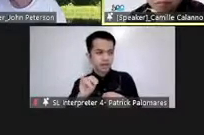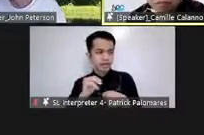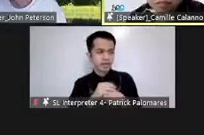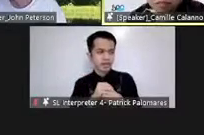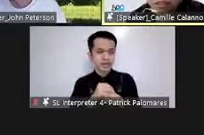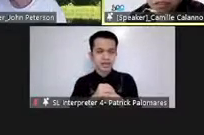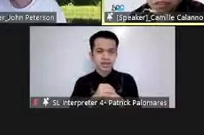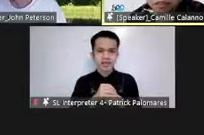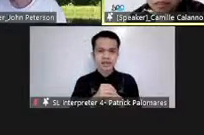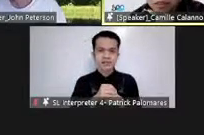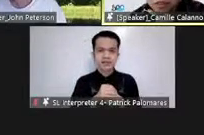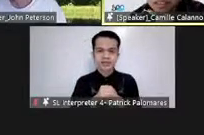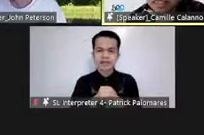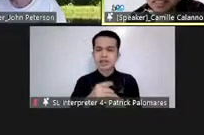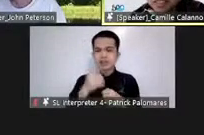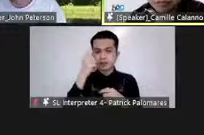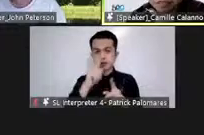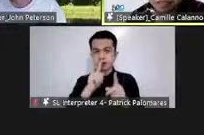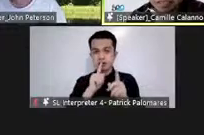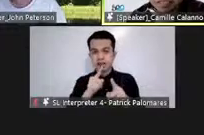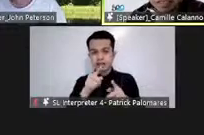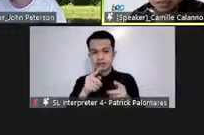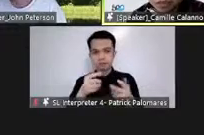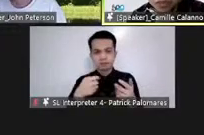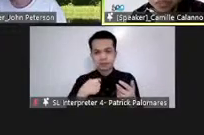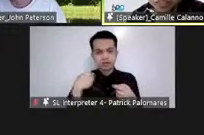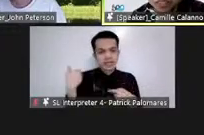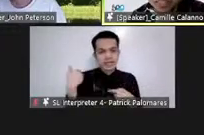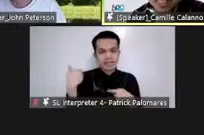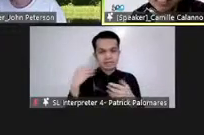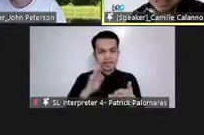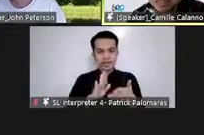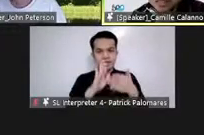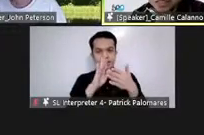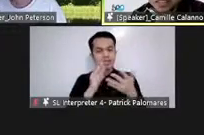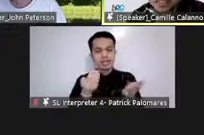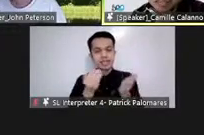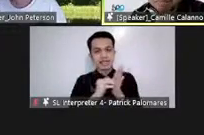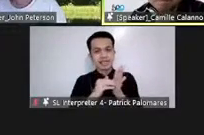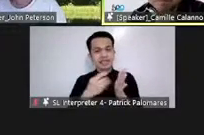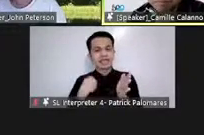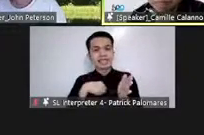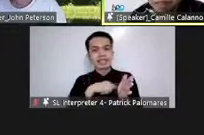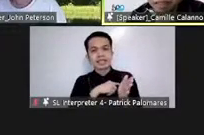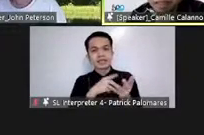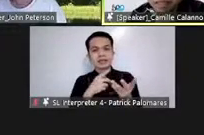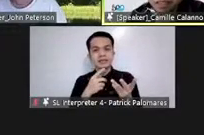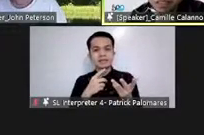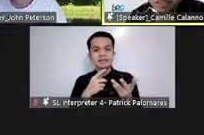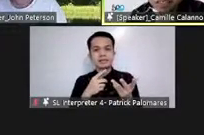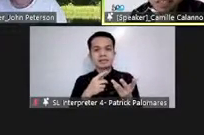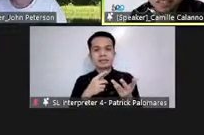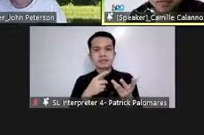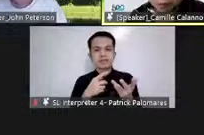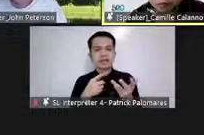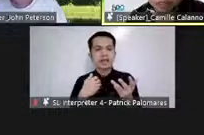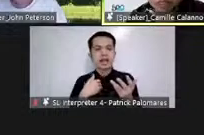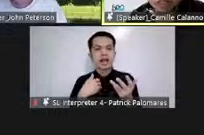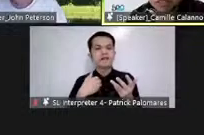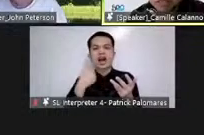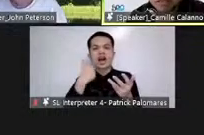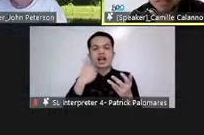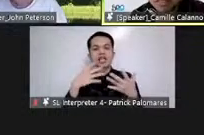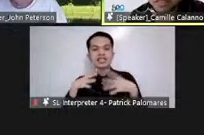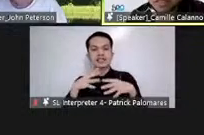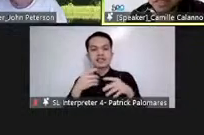Mm-hmm. But for to answer the question, I haven't encountered. Again, we just got other textiles from the